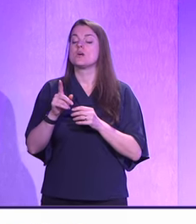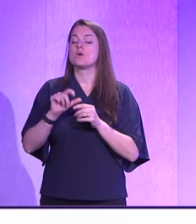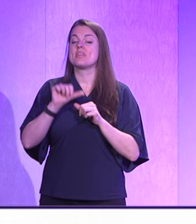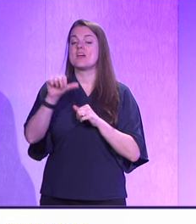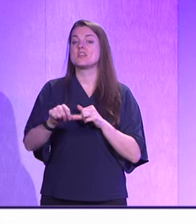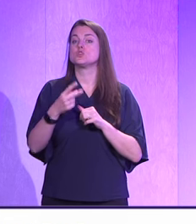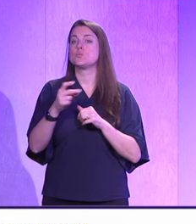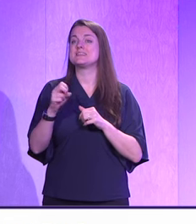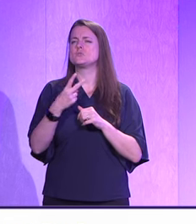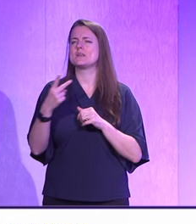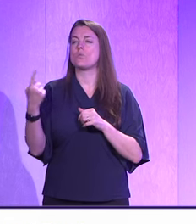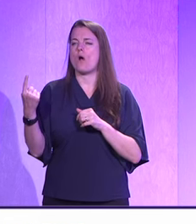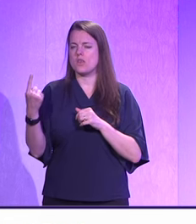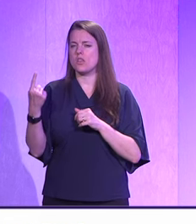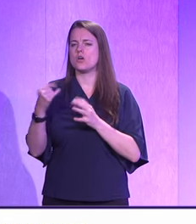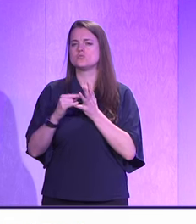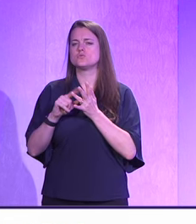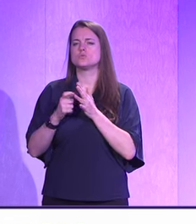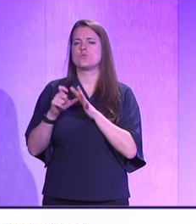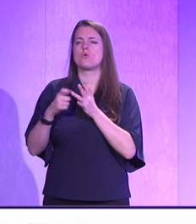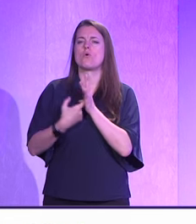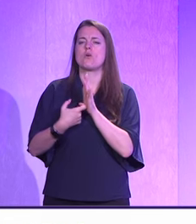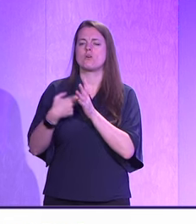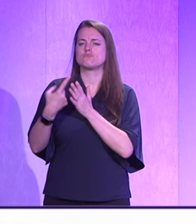In the 2021 State of DevOps report from Puppet,